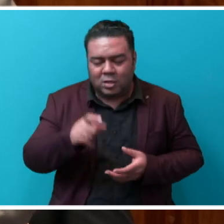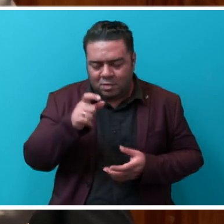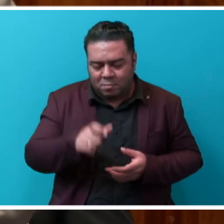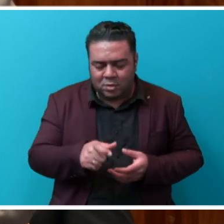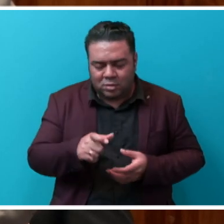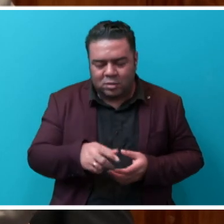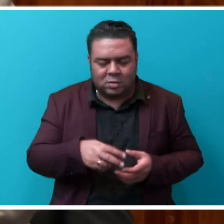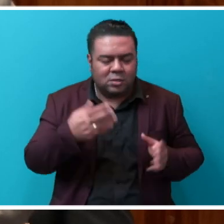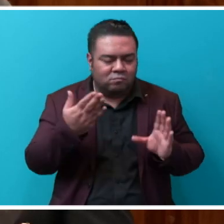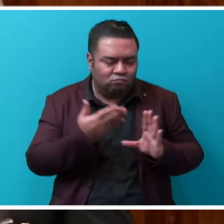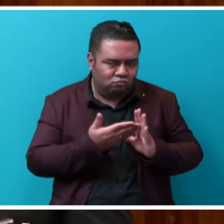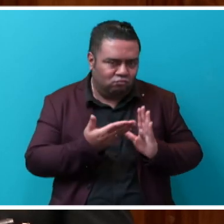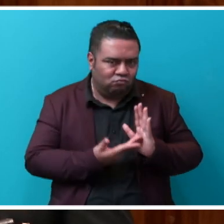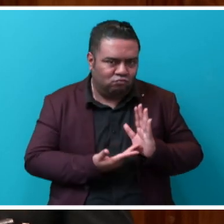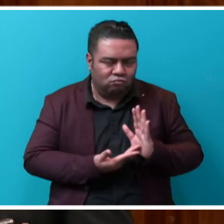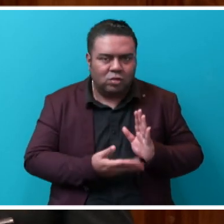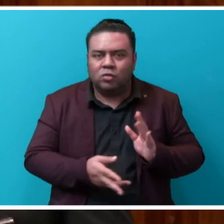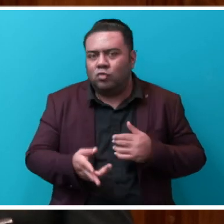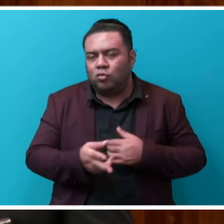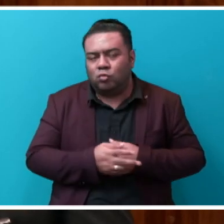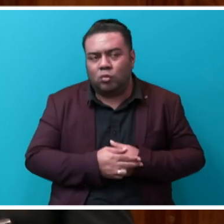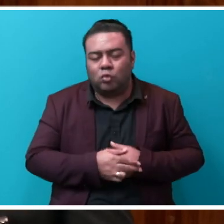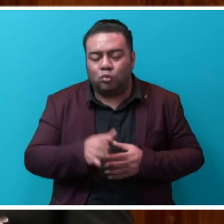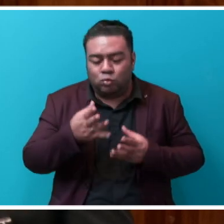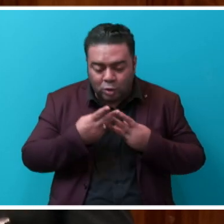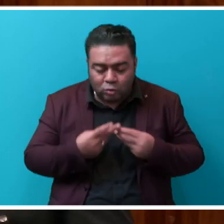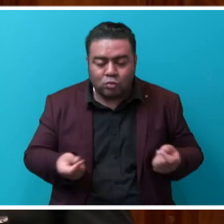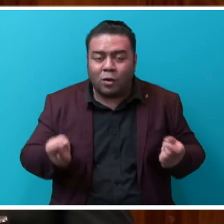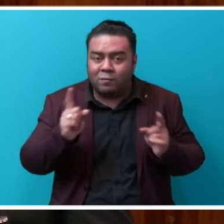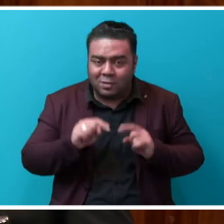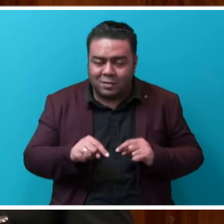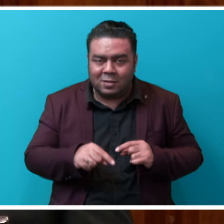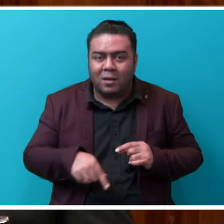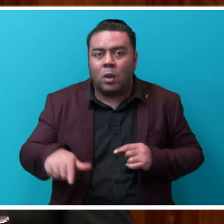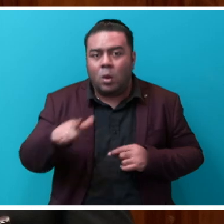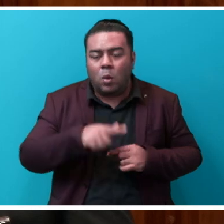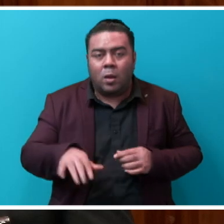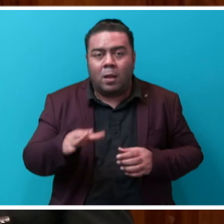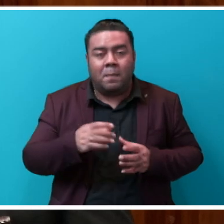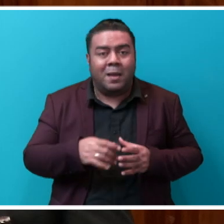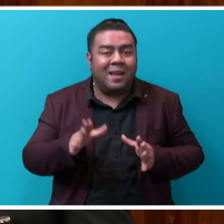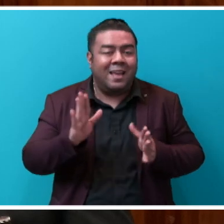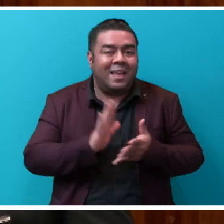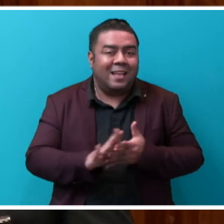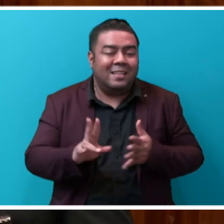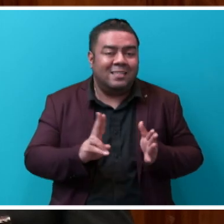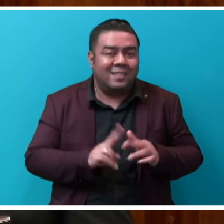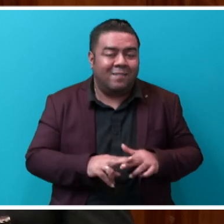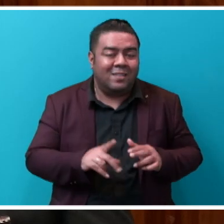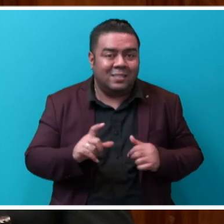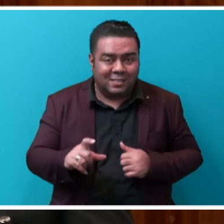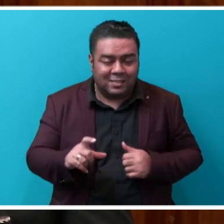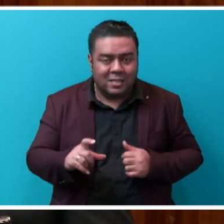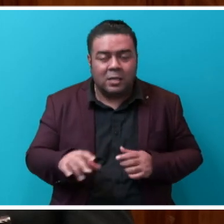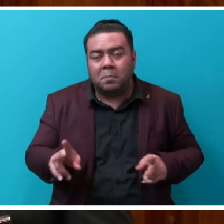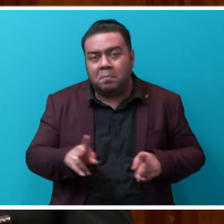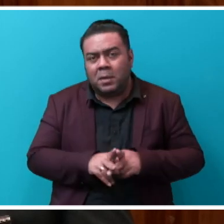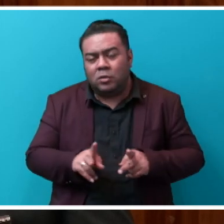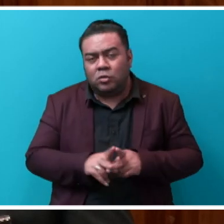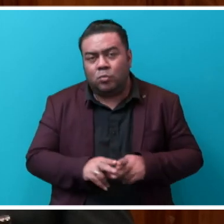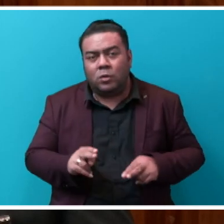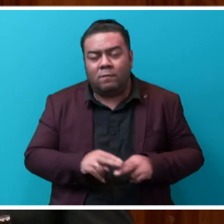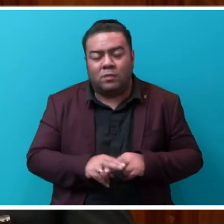verification processes. To address this, our very own local bank, HFC, in partnership with the Fiji